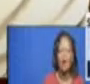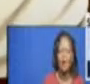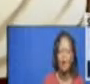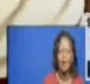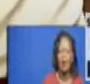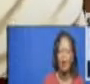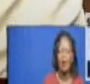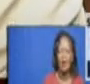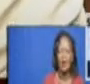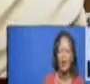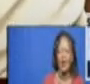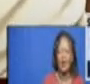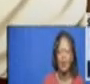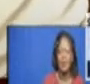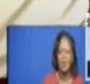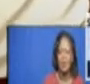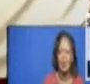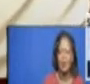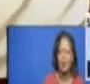until